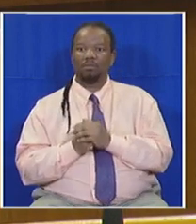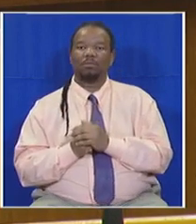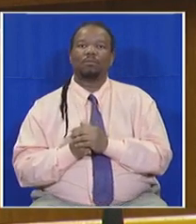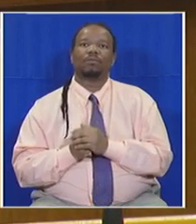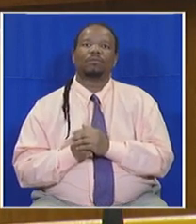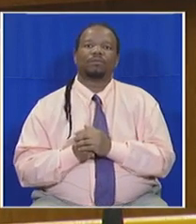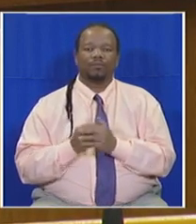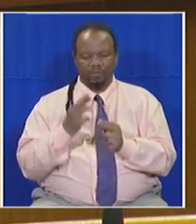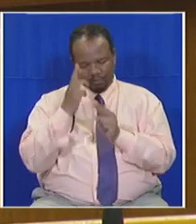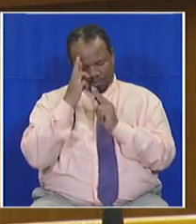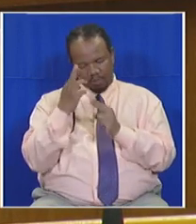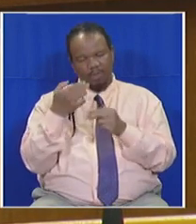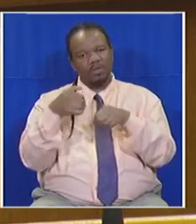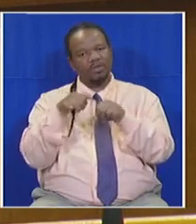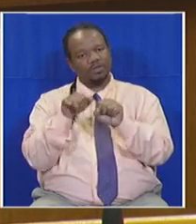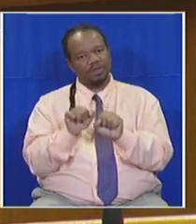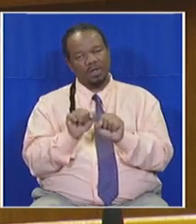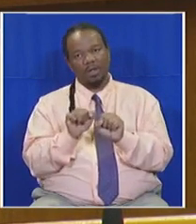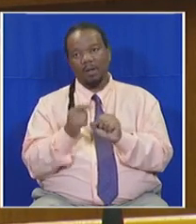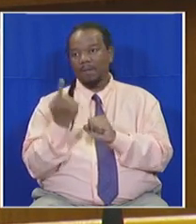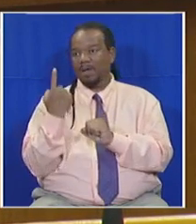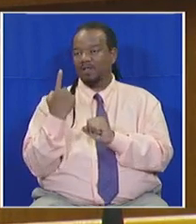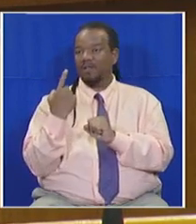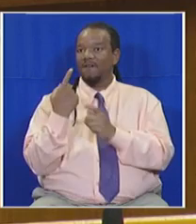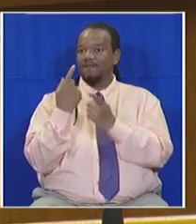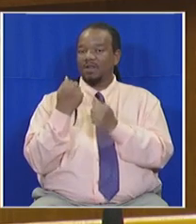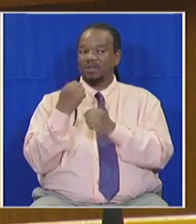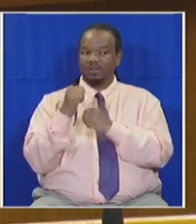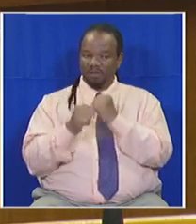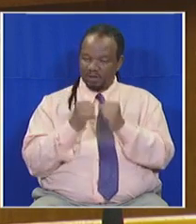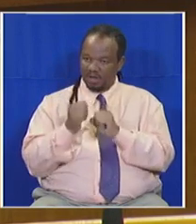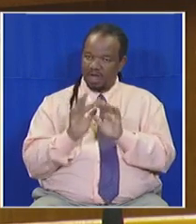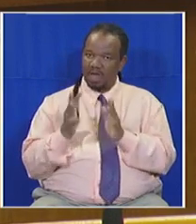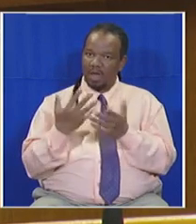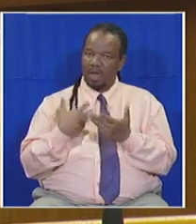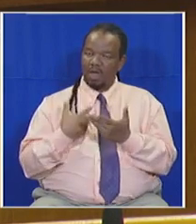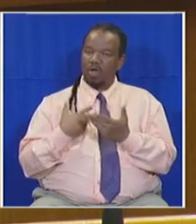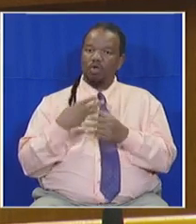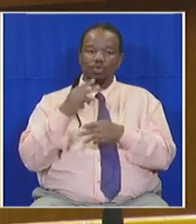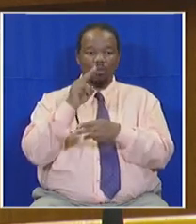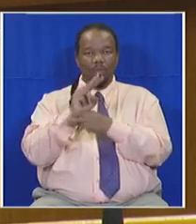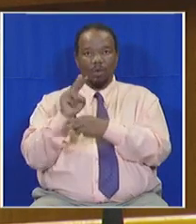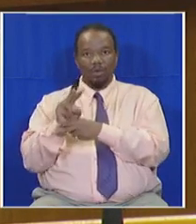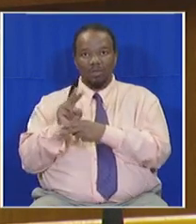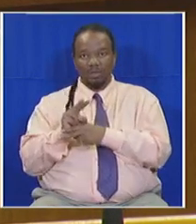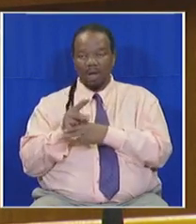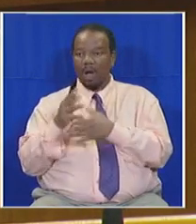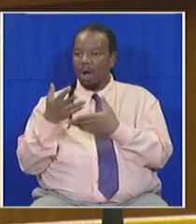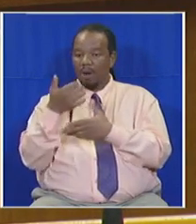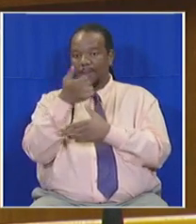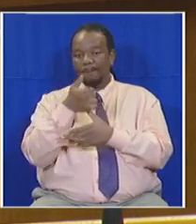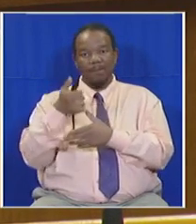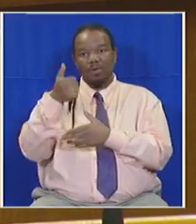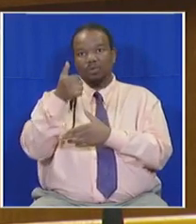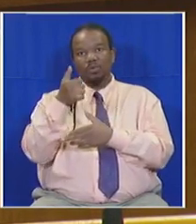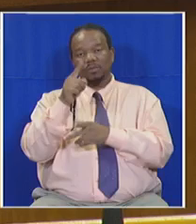Honorable Chairperson, during the past financial year, the department strengthened measures to monitor the appointment of senior managers to enforce